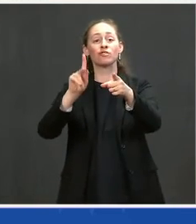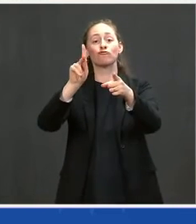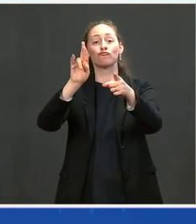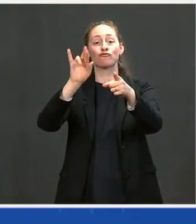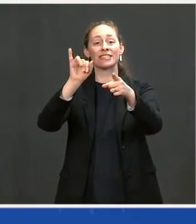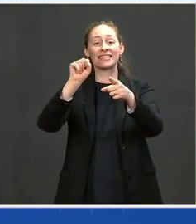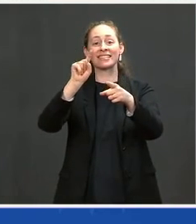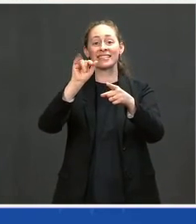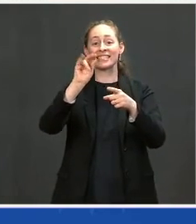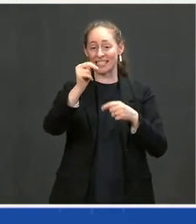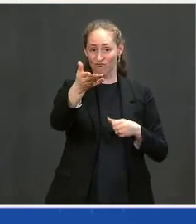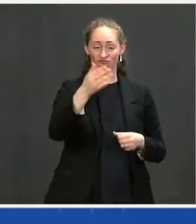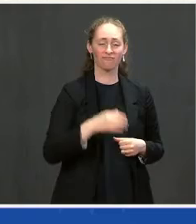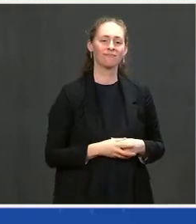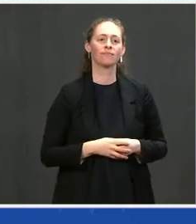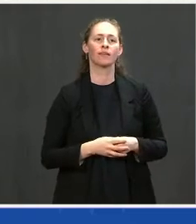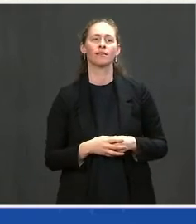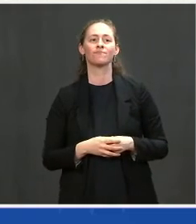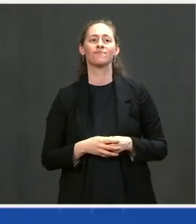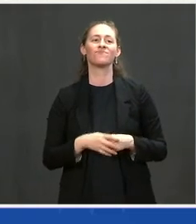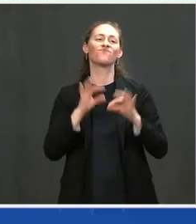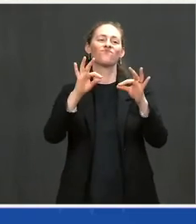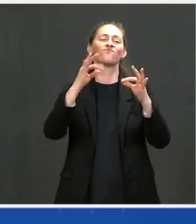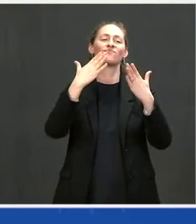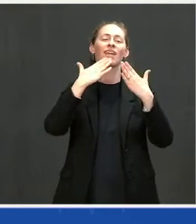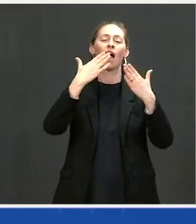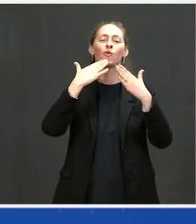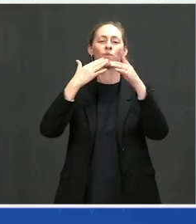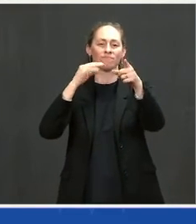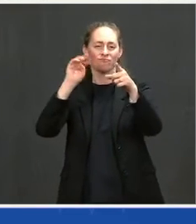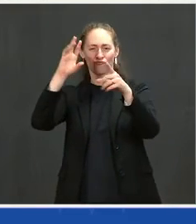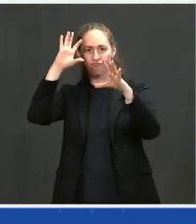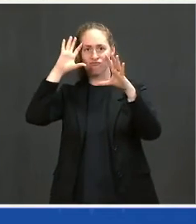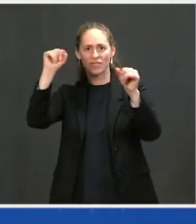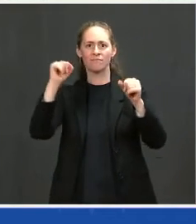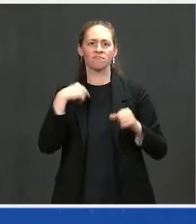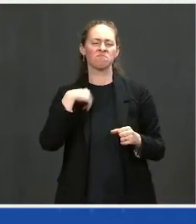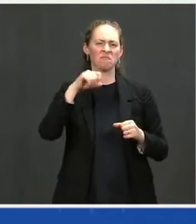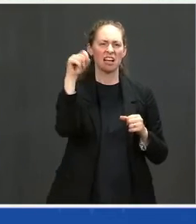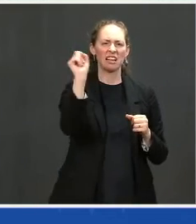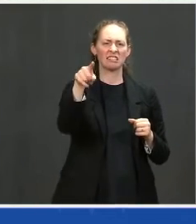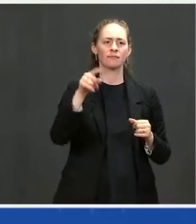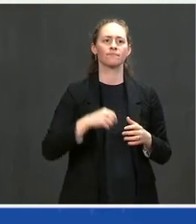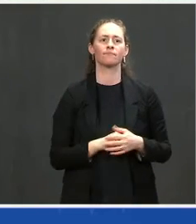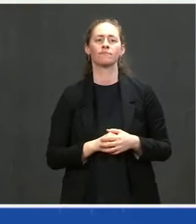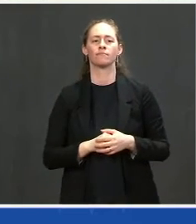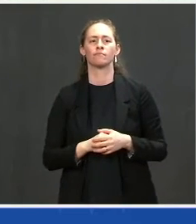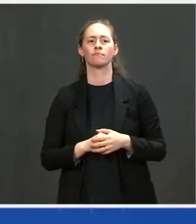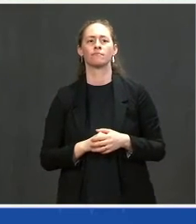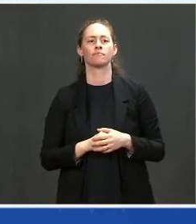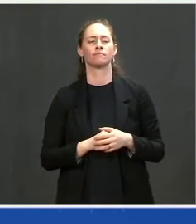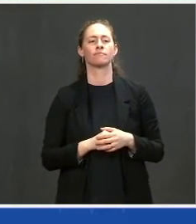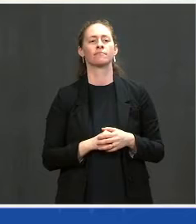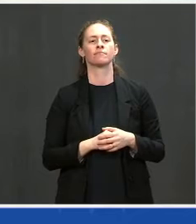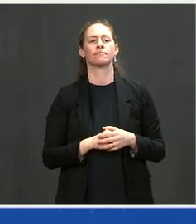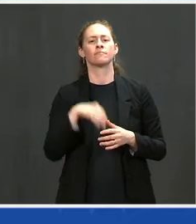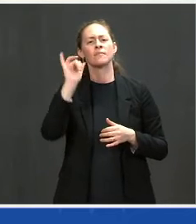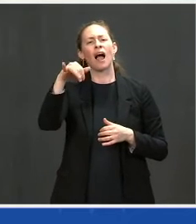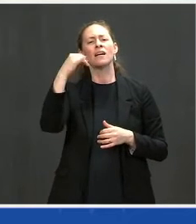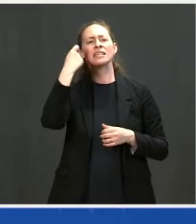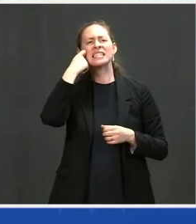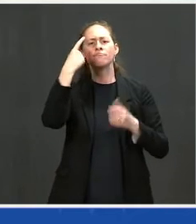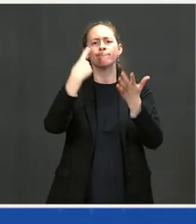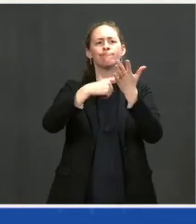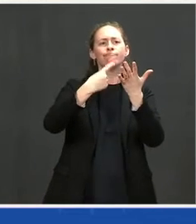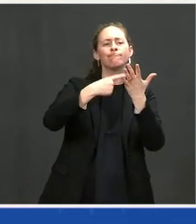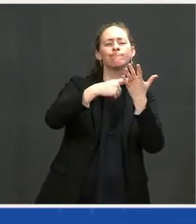Thank you very much, Mr. President. Given the conditions that were just laid out at the migrant facilities at